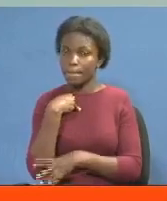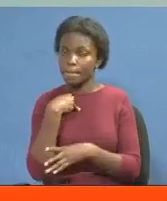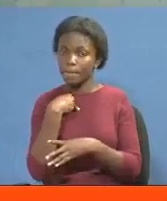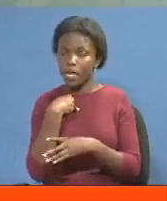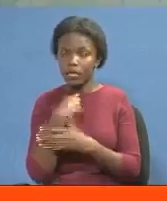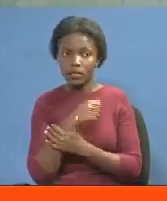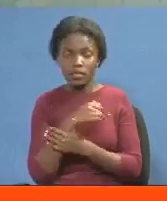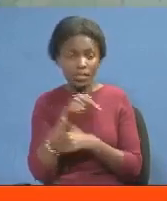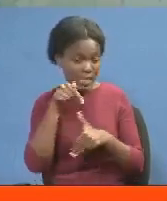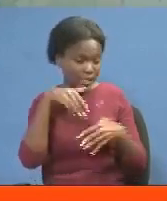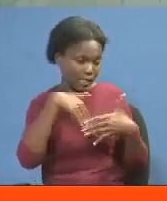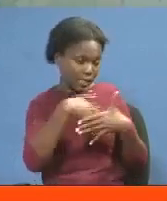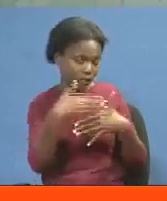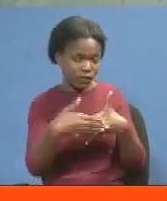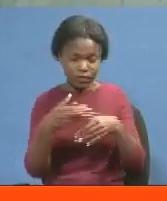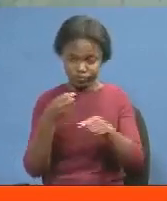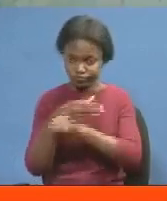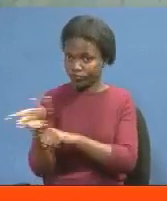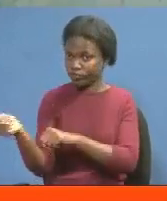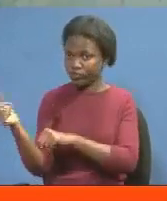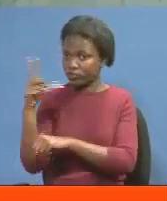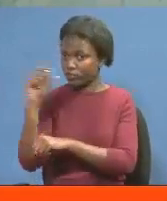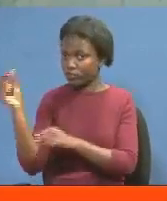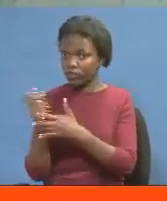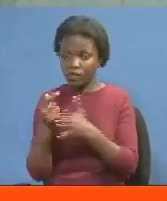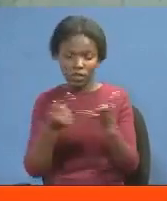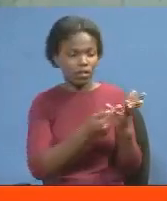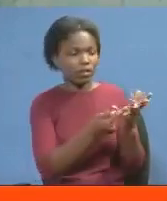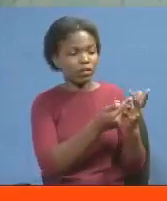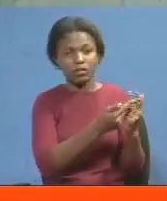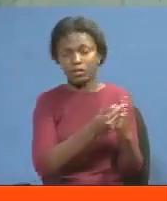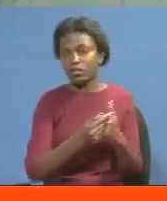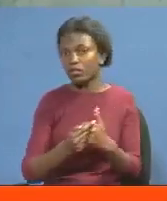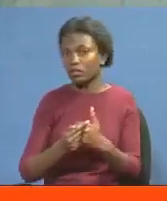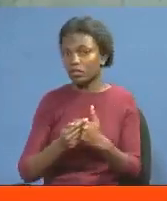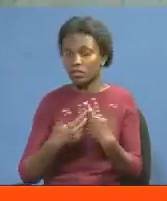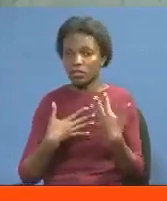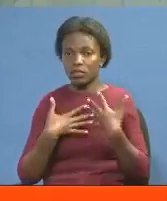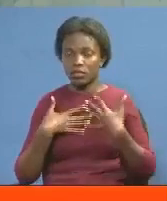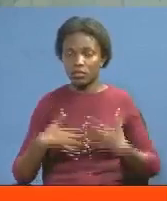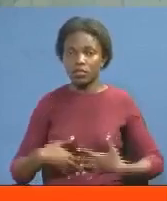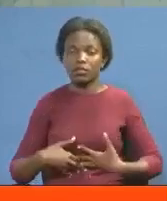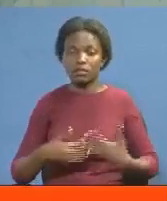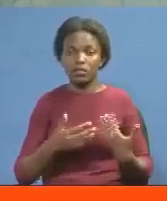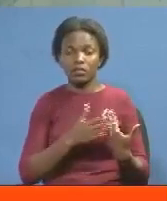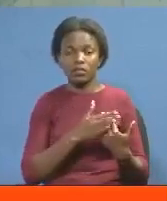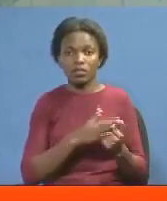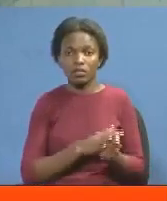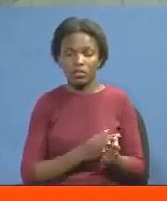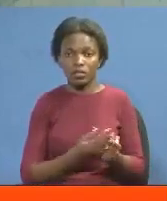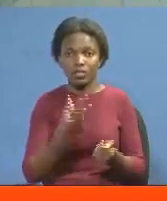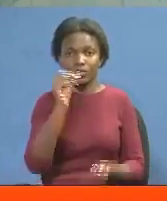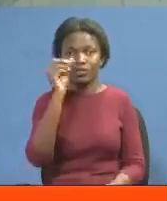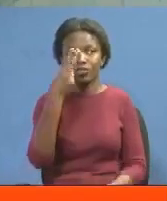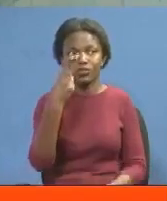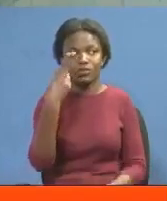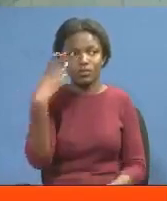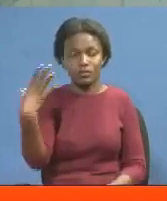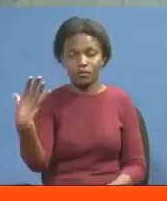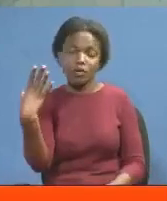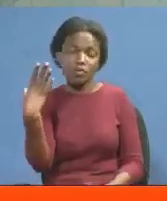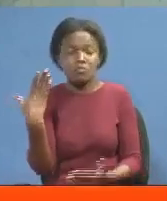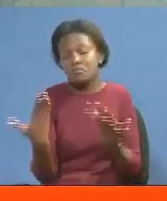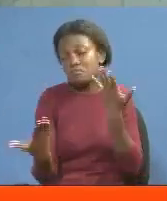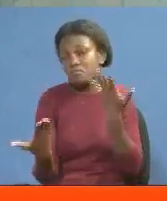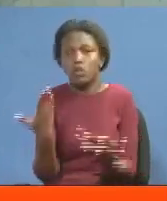this pandemic is gone, mm-hmm. and by statistics and health experts are saying this is going to be around 2024, 2025.